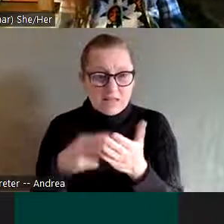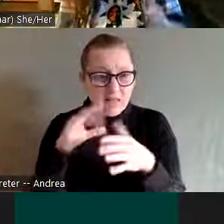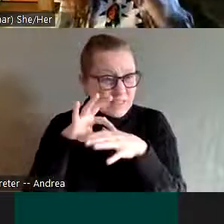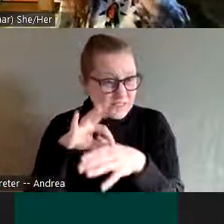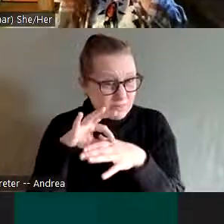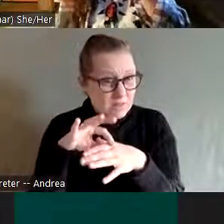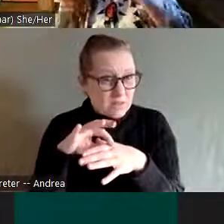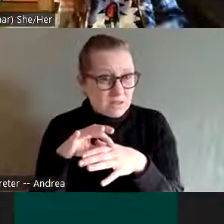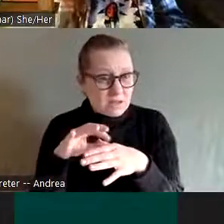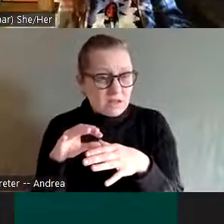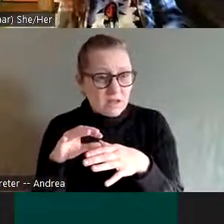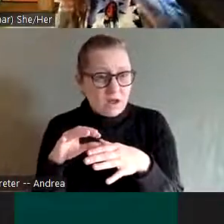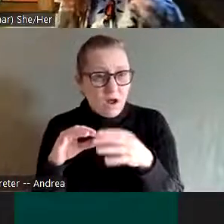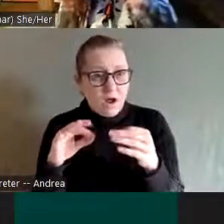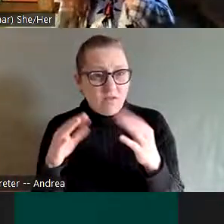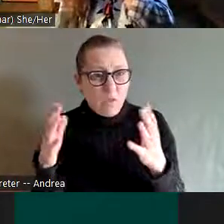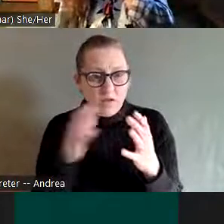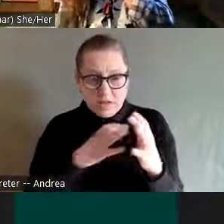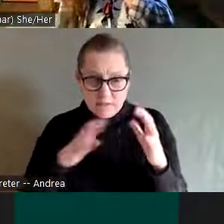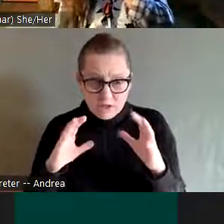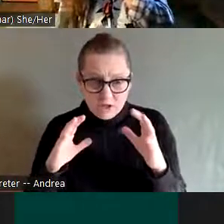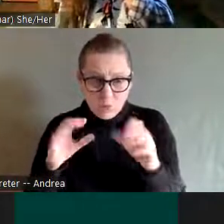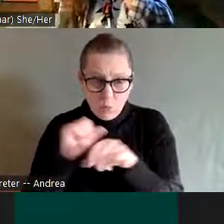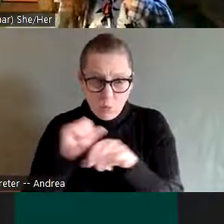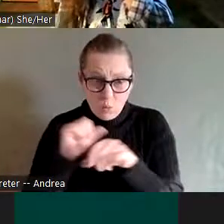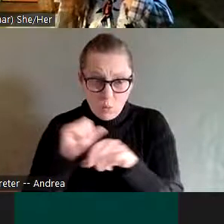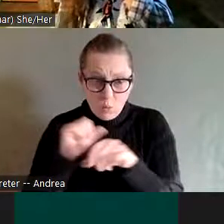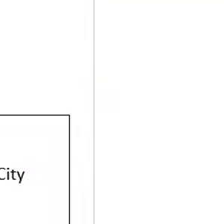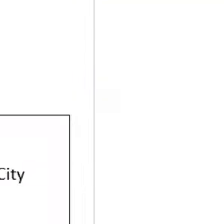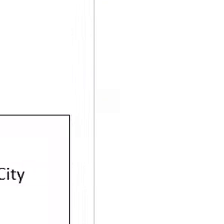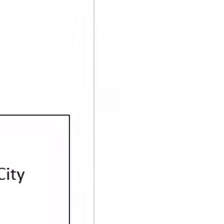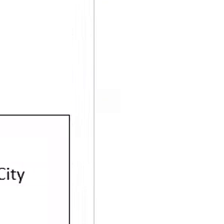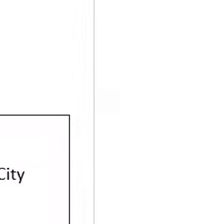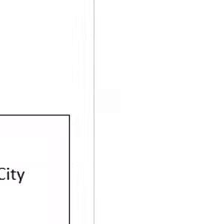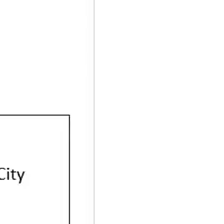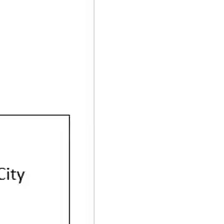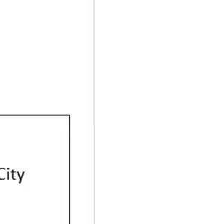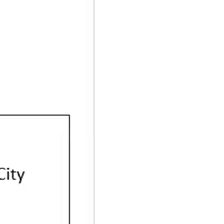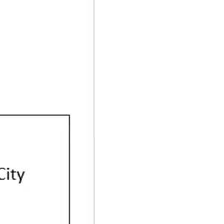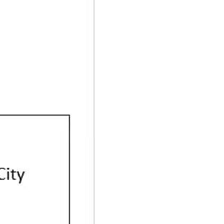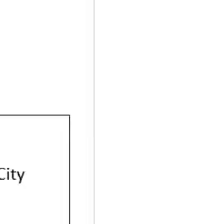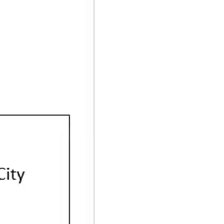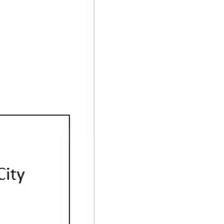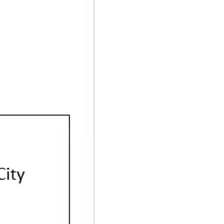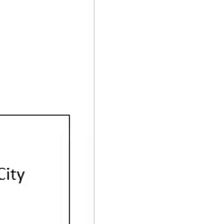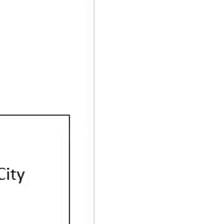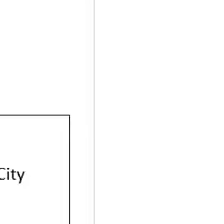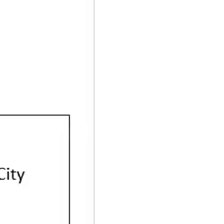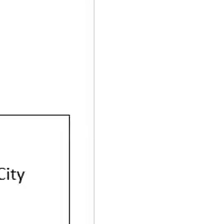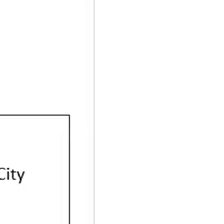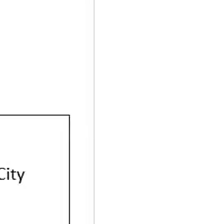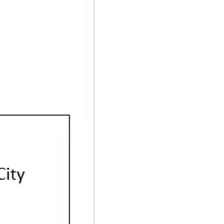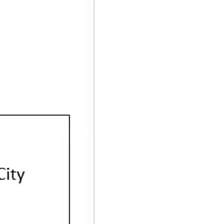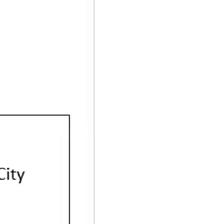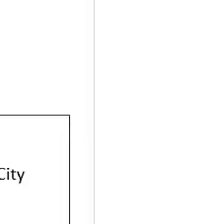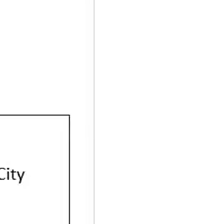of what the commission's working on, that's a public record. I understand that. But I think we're discussing publicly